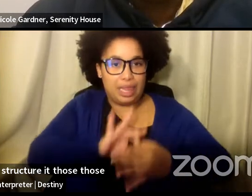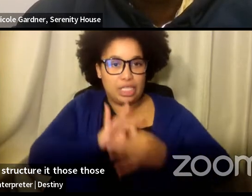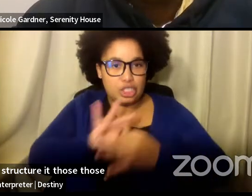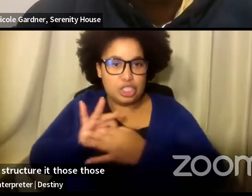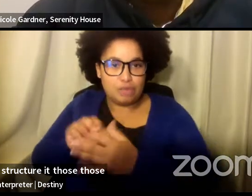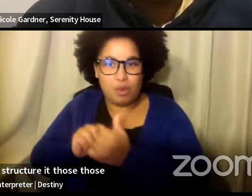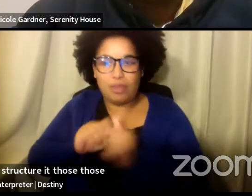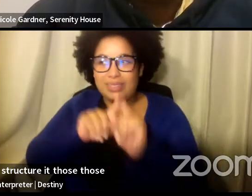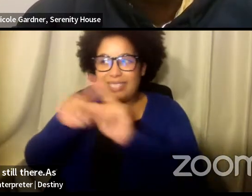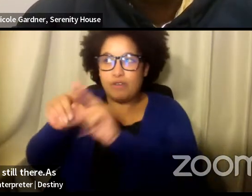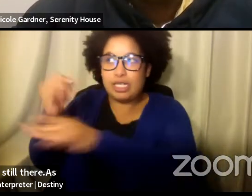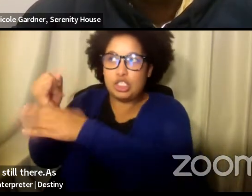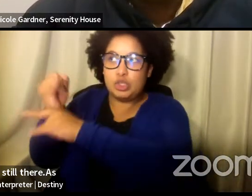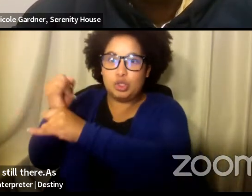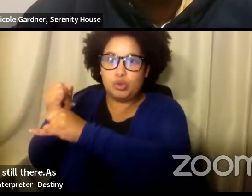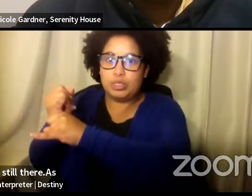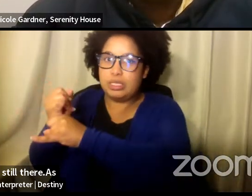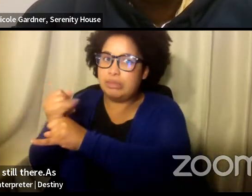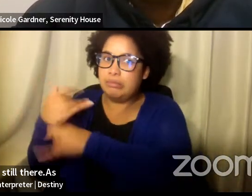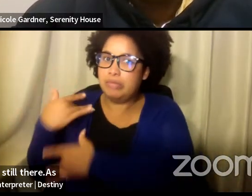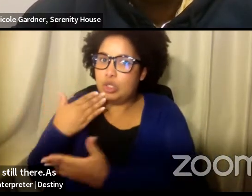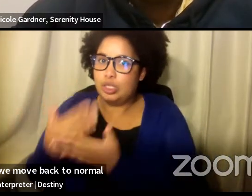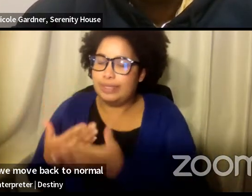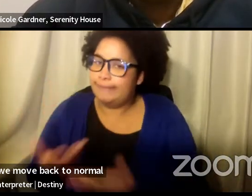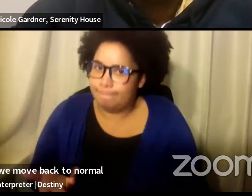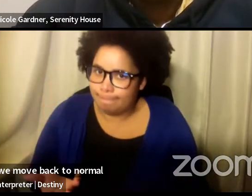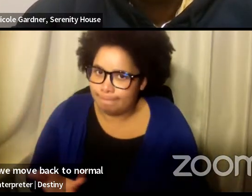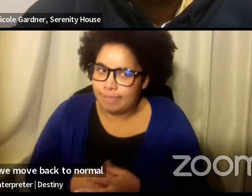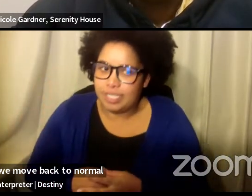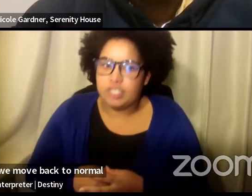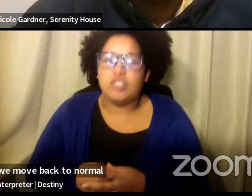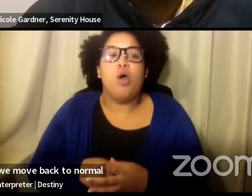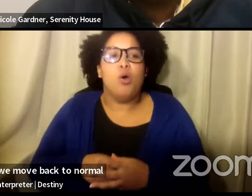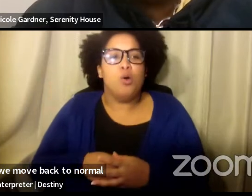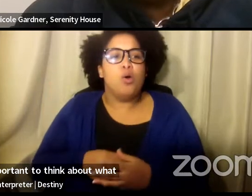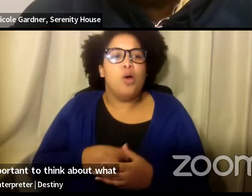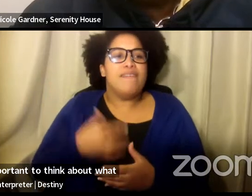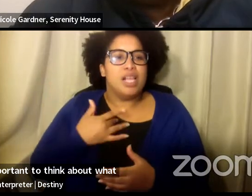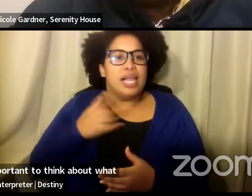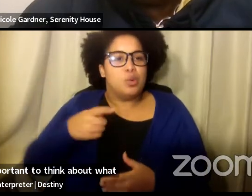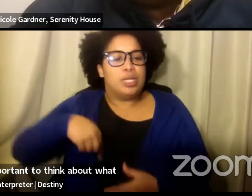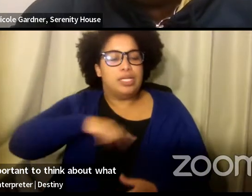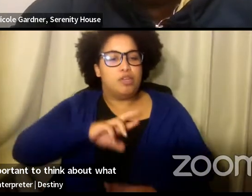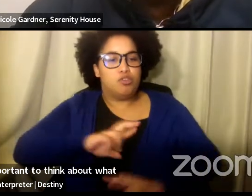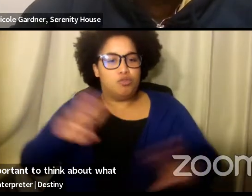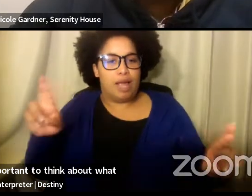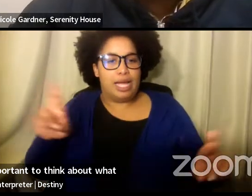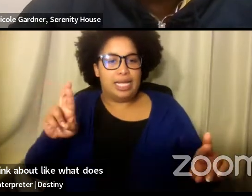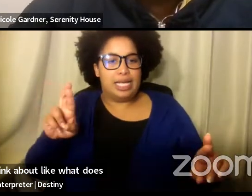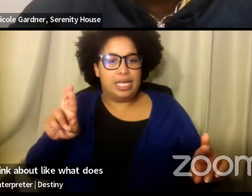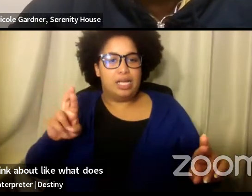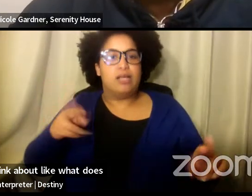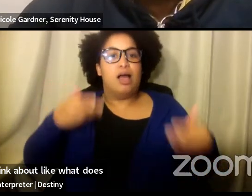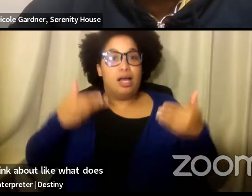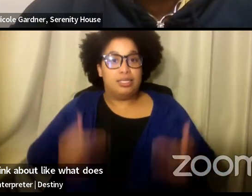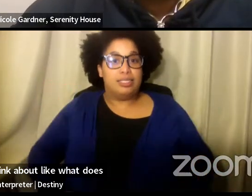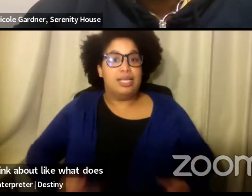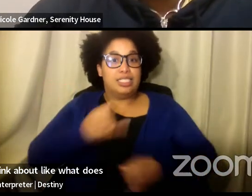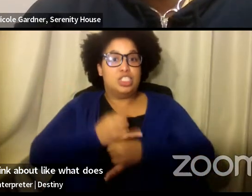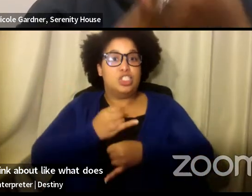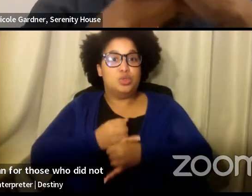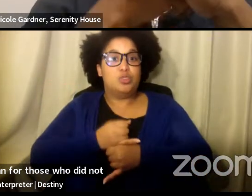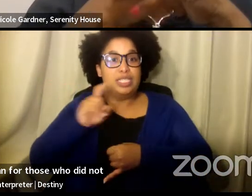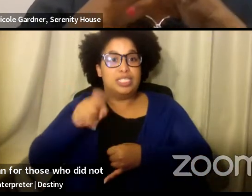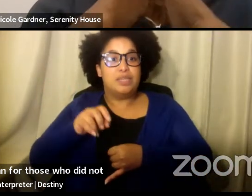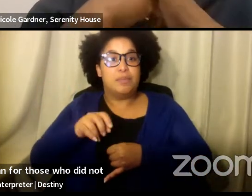those institutions are not always good. So I think we need to be ready to, as institutions, take a back seat